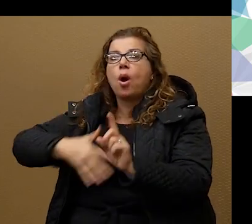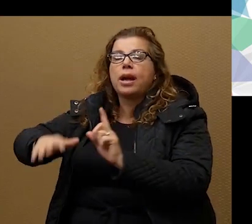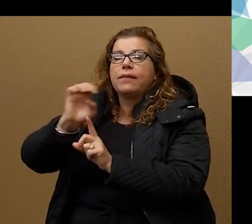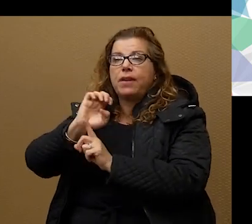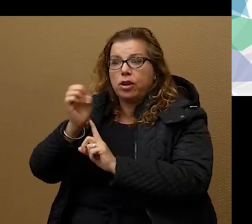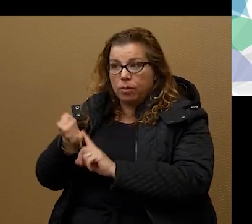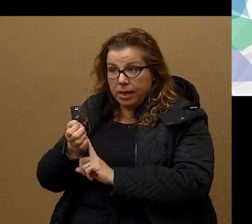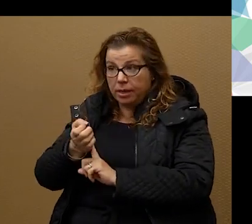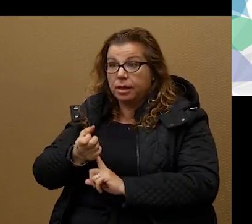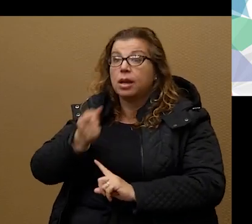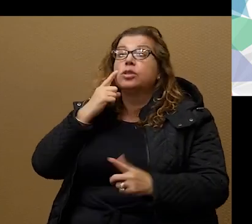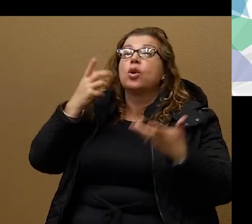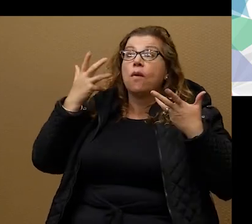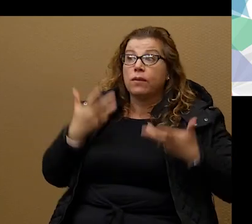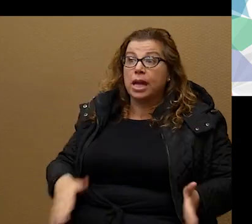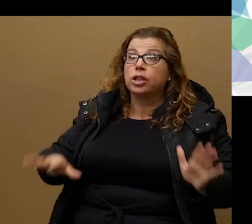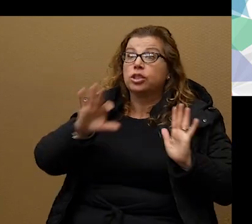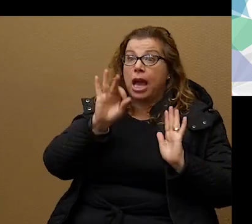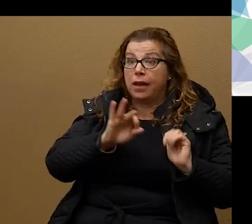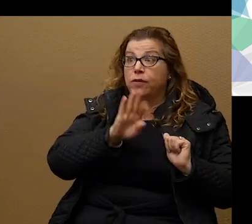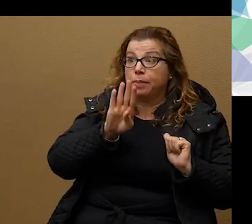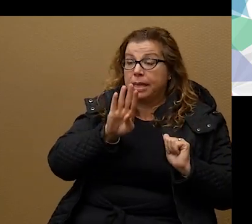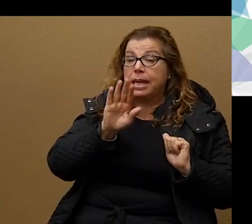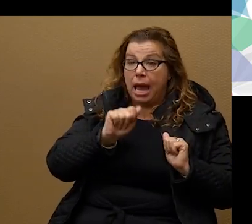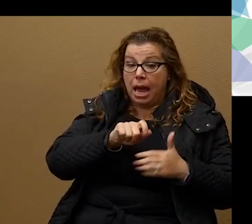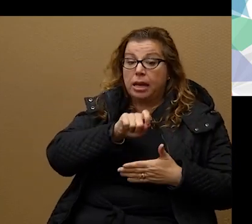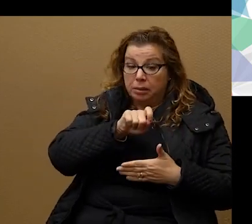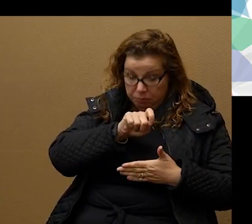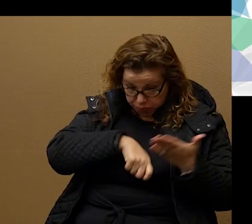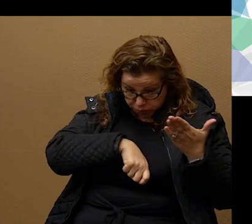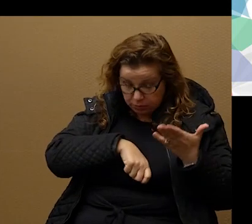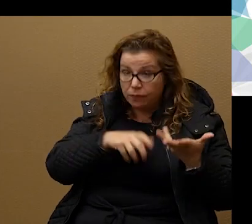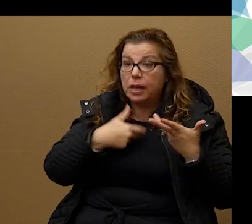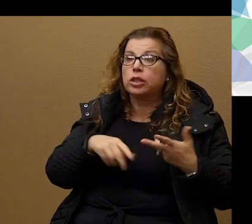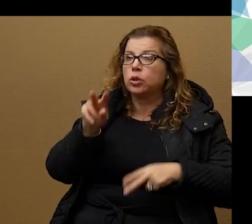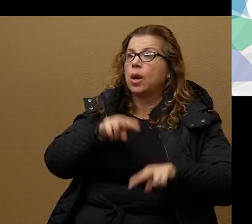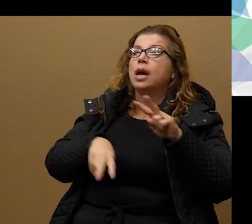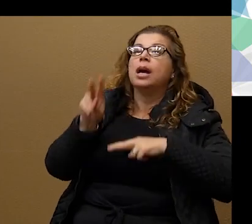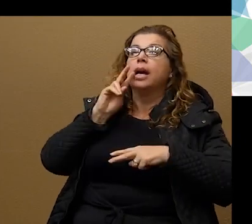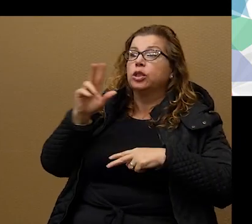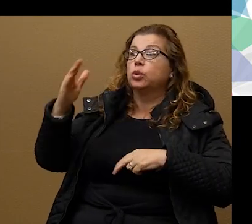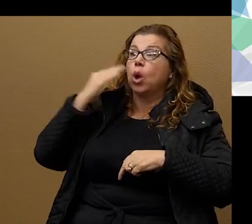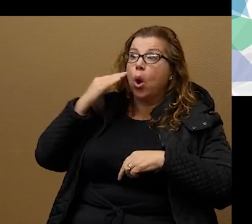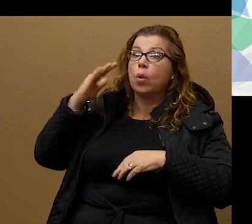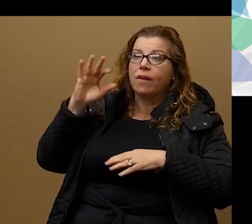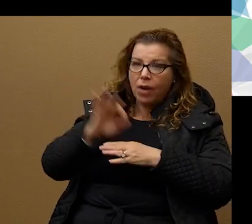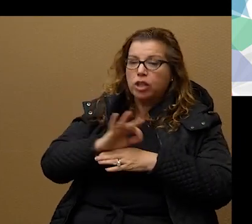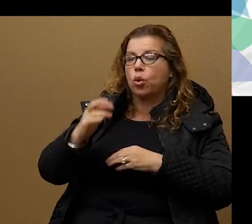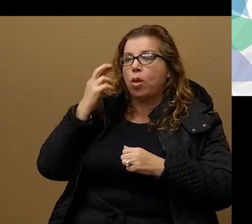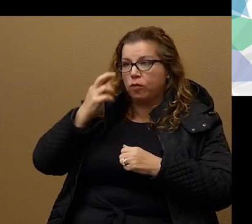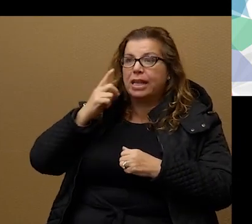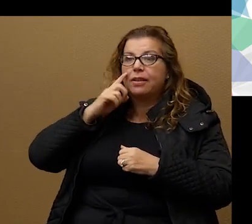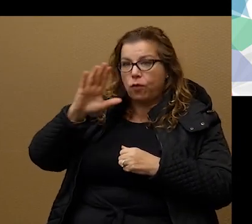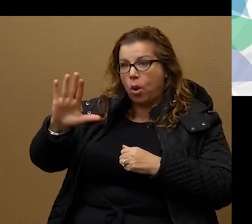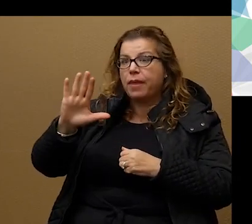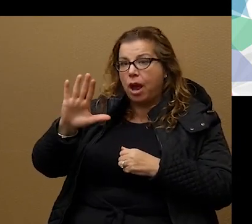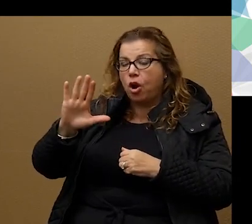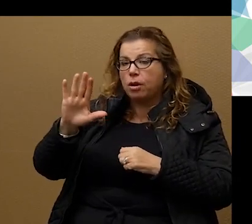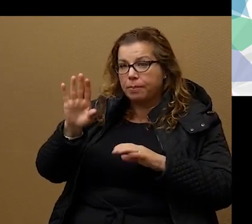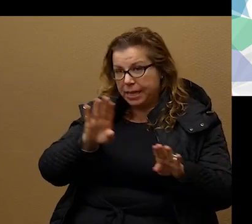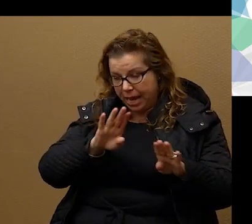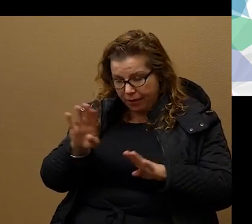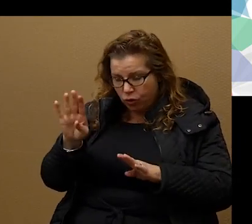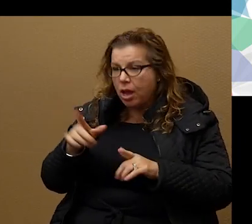It's after the FBA is completed, so you know what the function of the behavior is, and then what can you do to